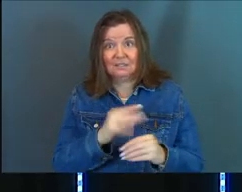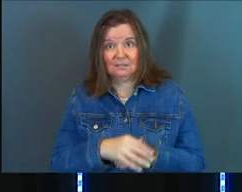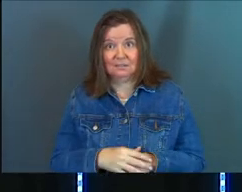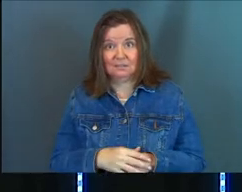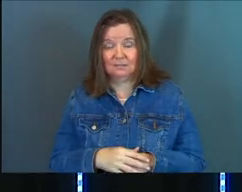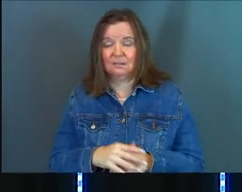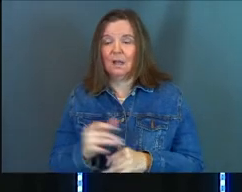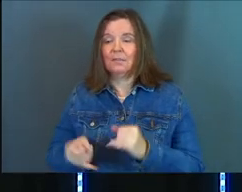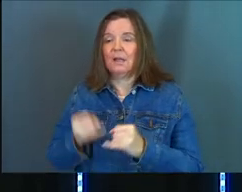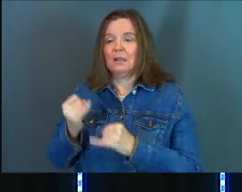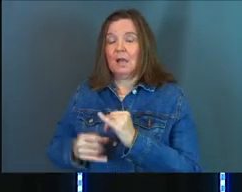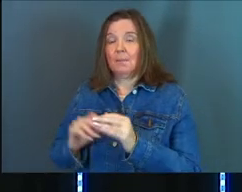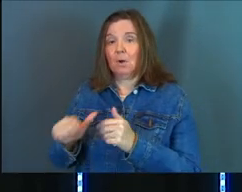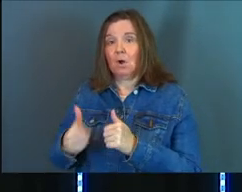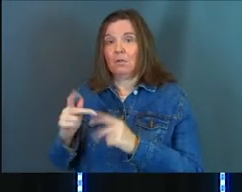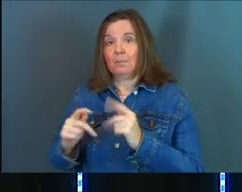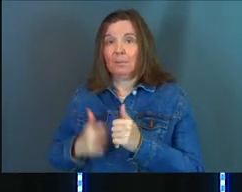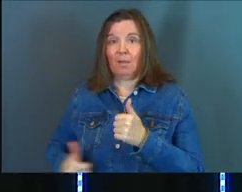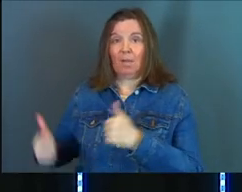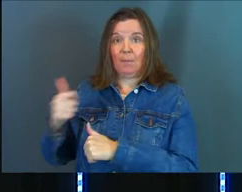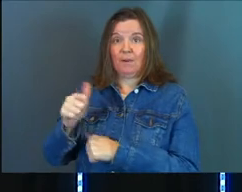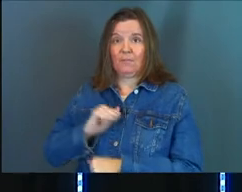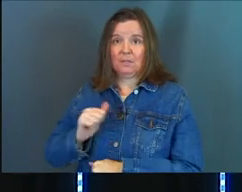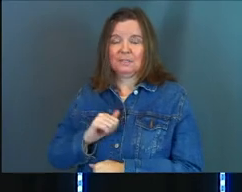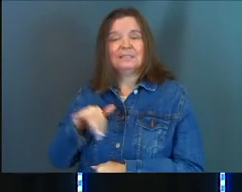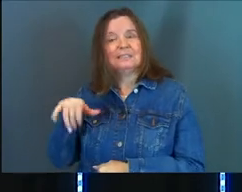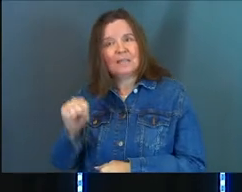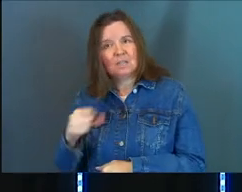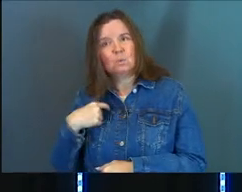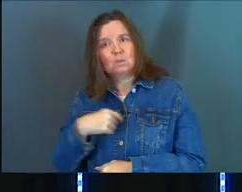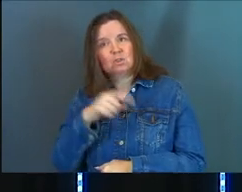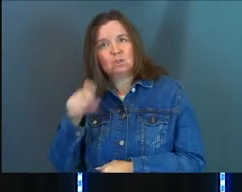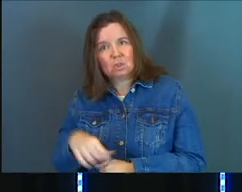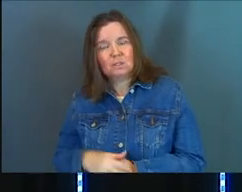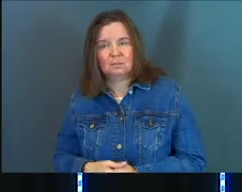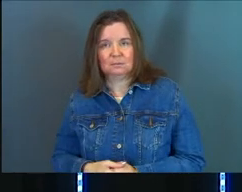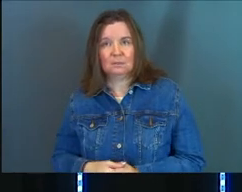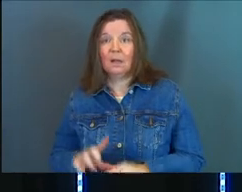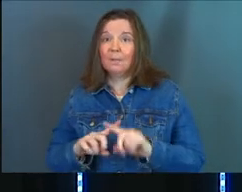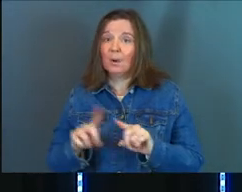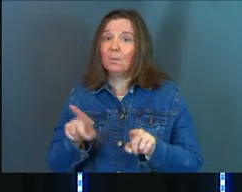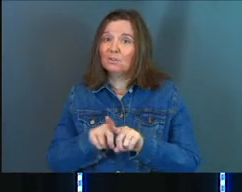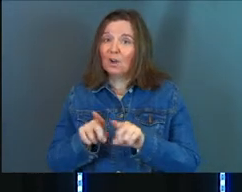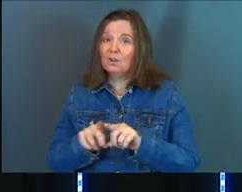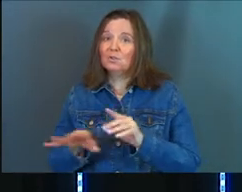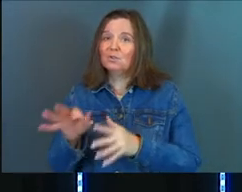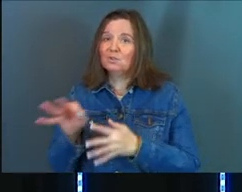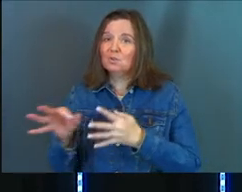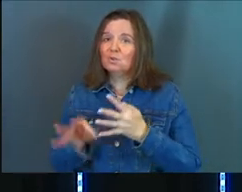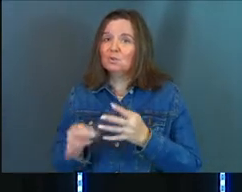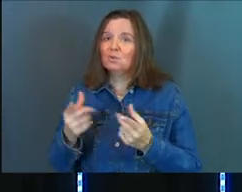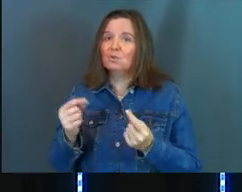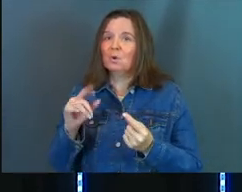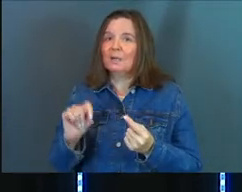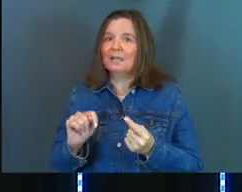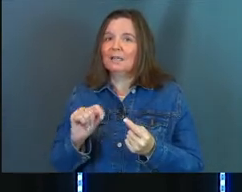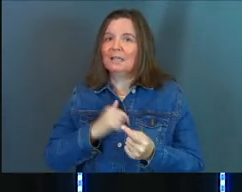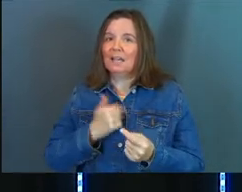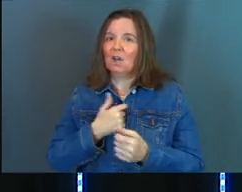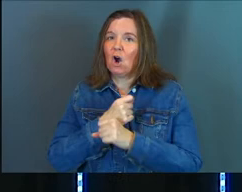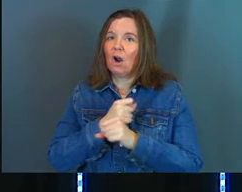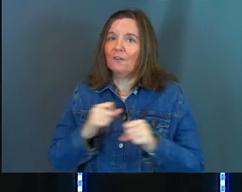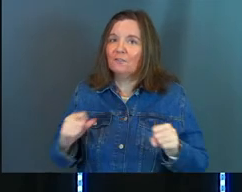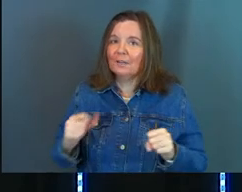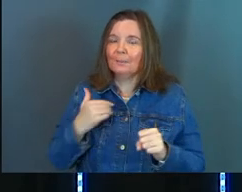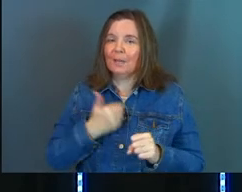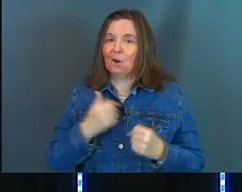And then lastly, should we put other people above ourselves? Yes, we should. But we should choose to do it in our